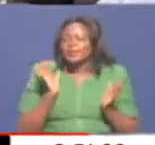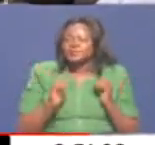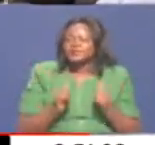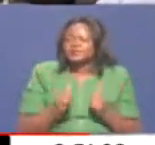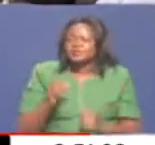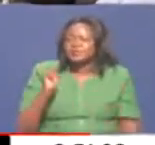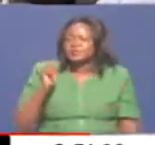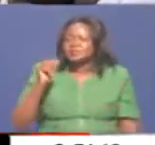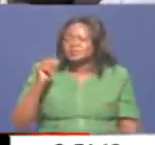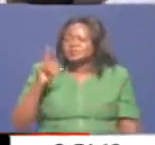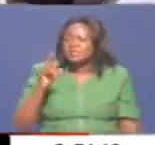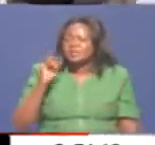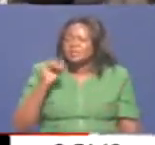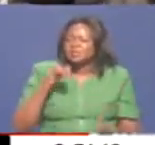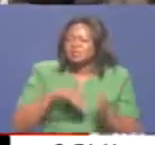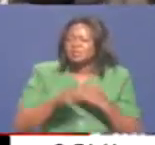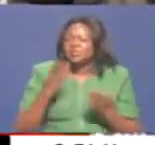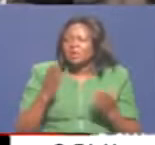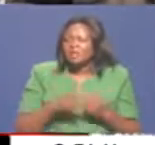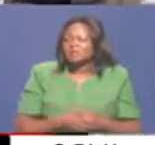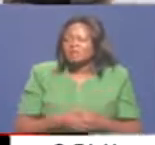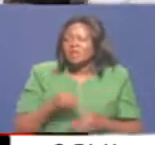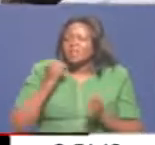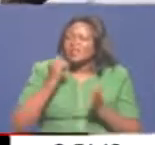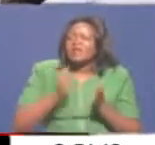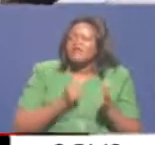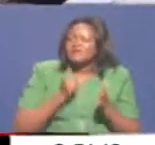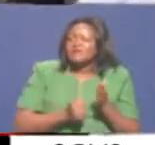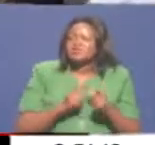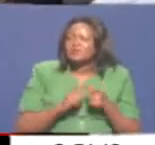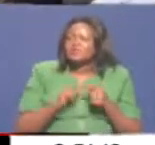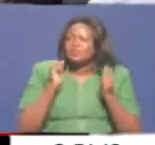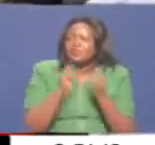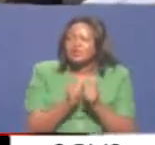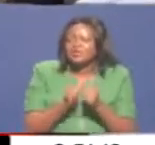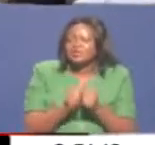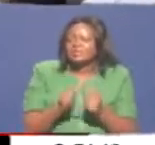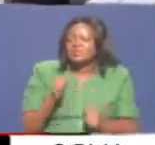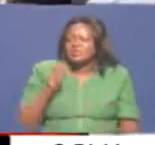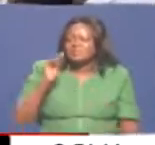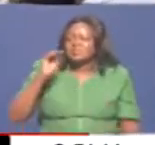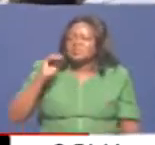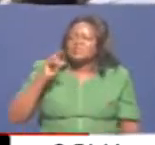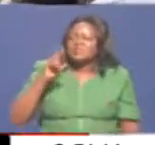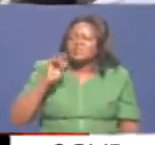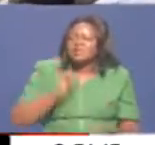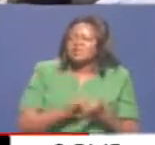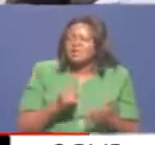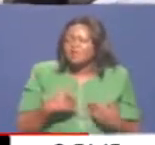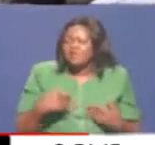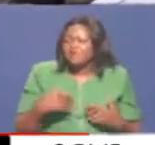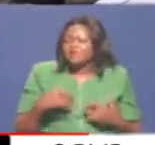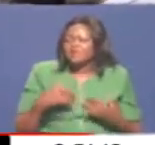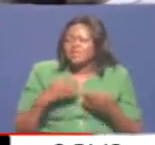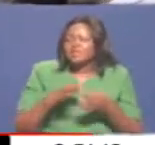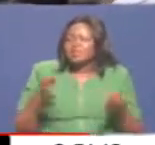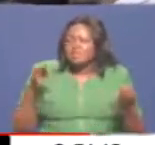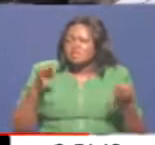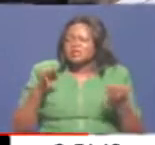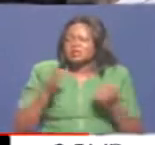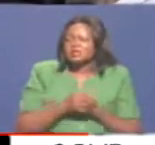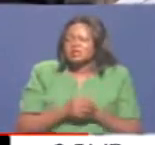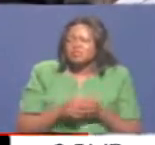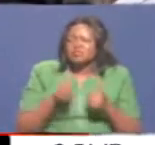in ICD Naivasha, with the meter gauge that has been existing, this line on our upper side,